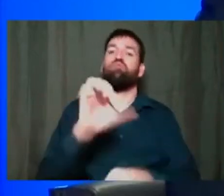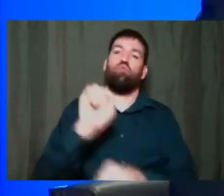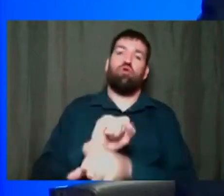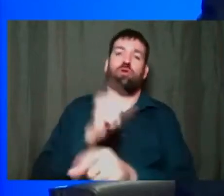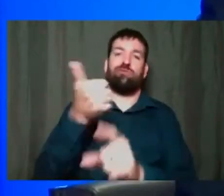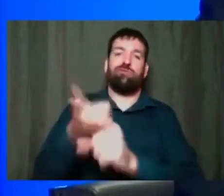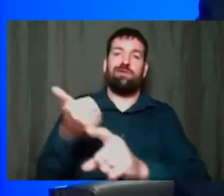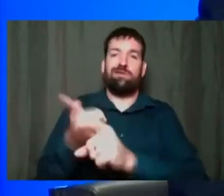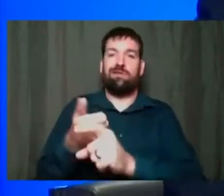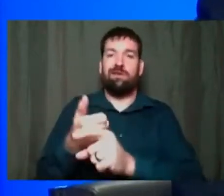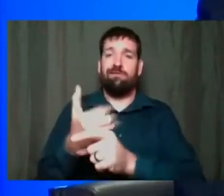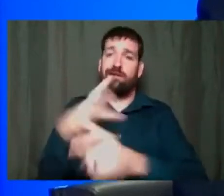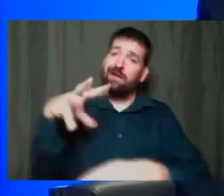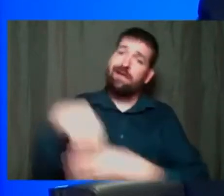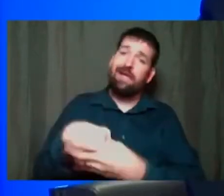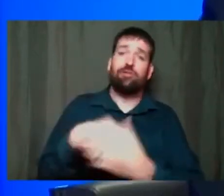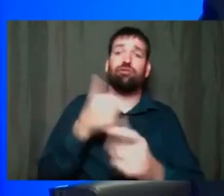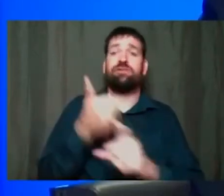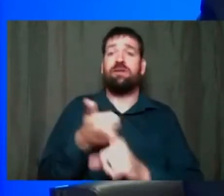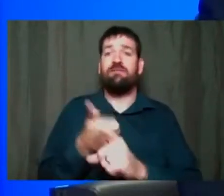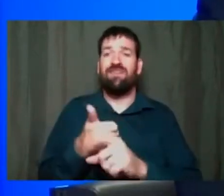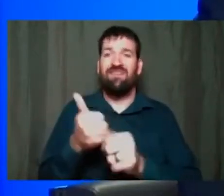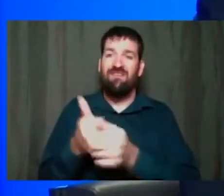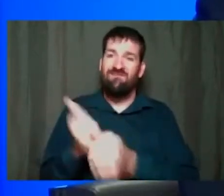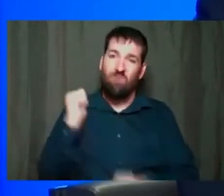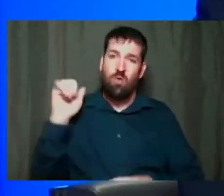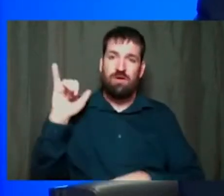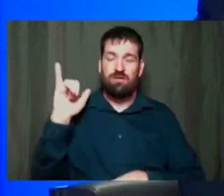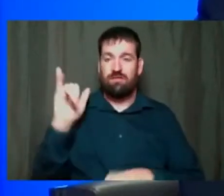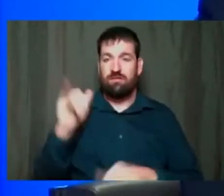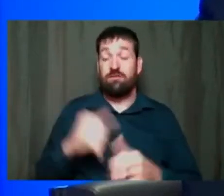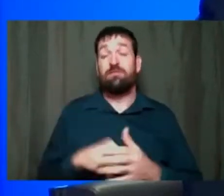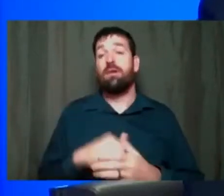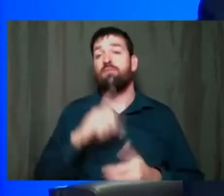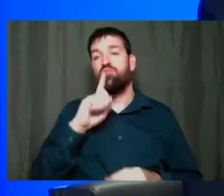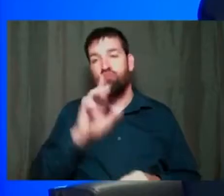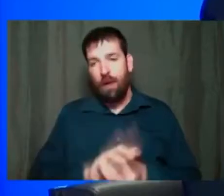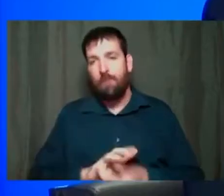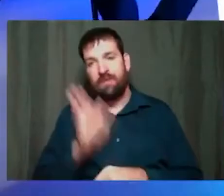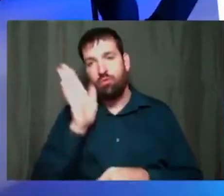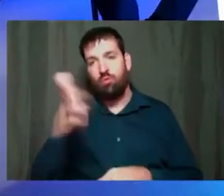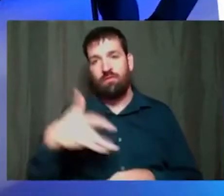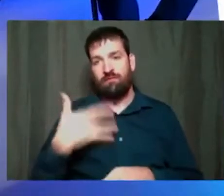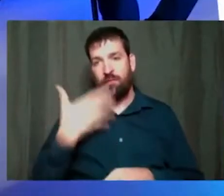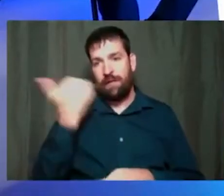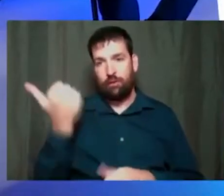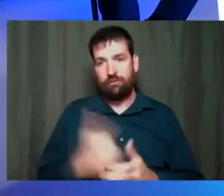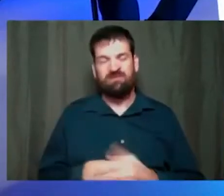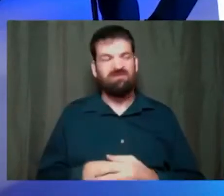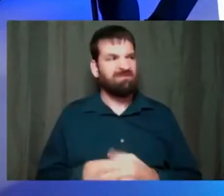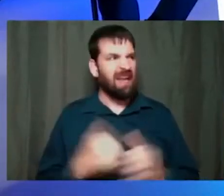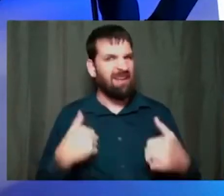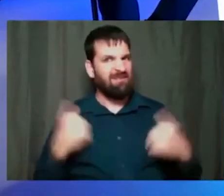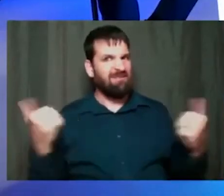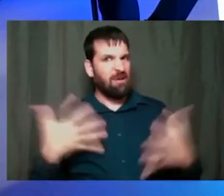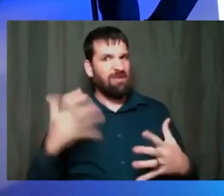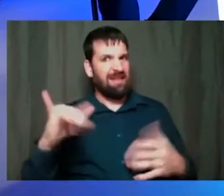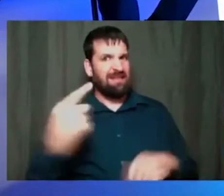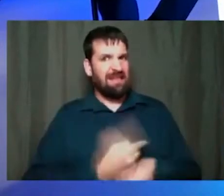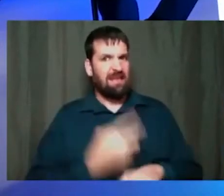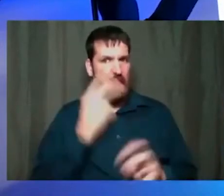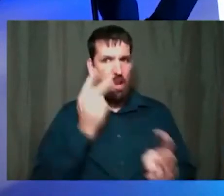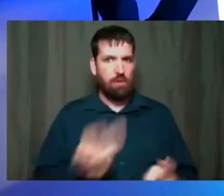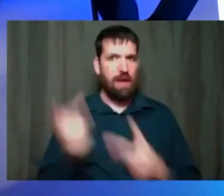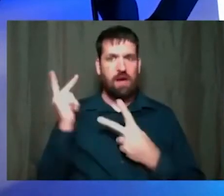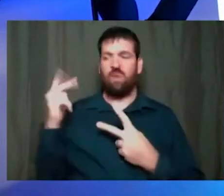yourself, and avoid that button. I promise you're going to feel better. I fear that day when we all look back and go, gosh, how much time